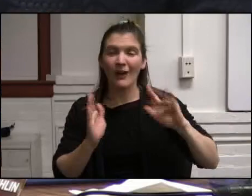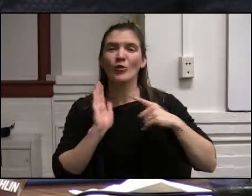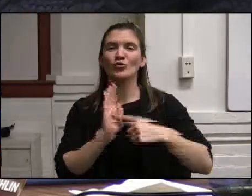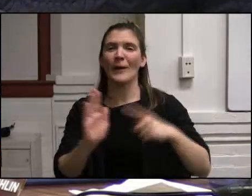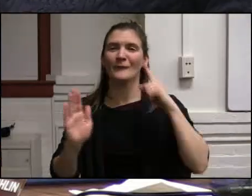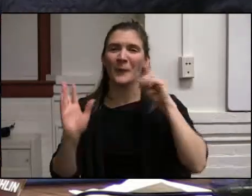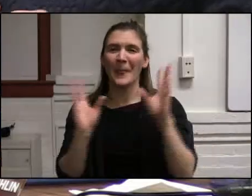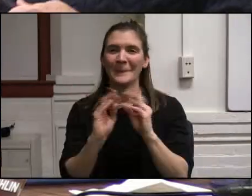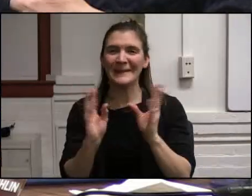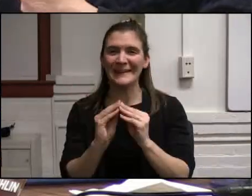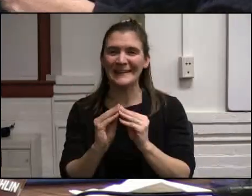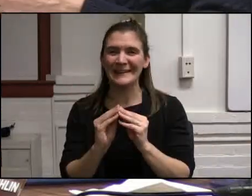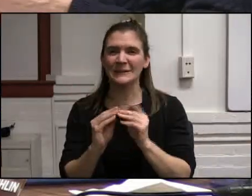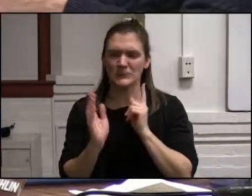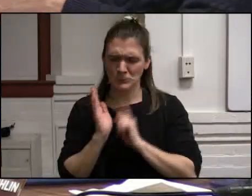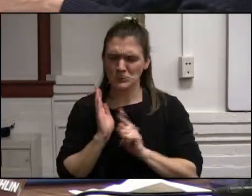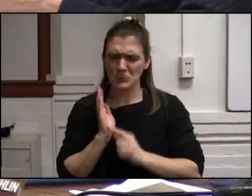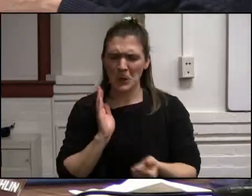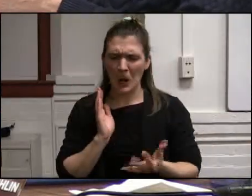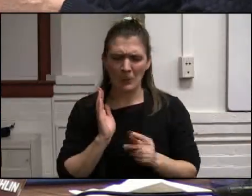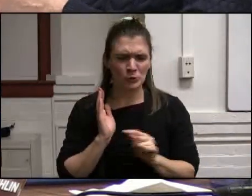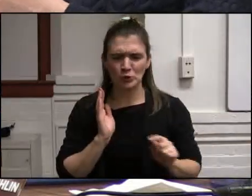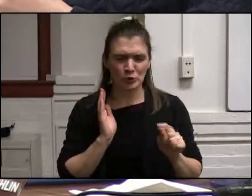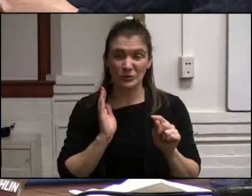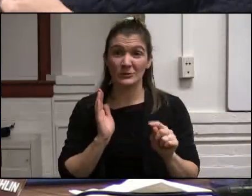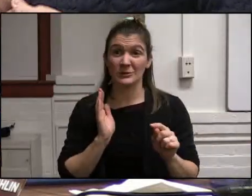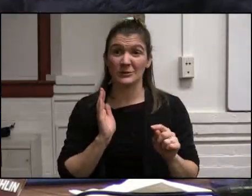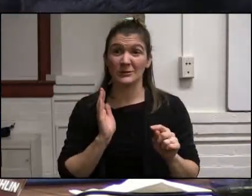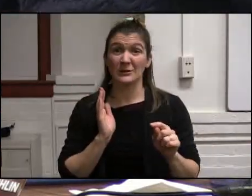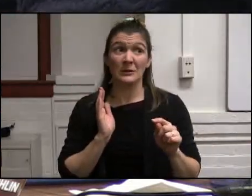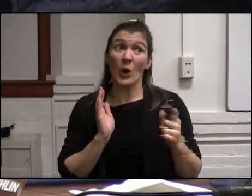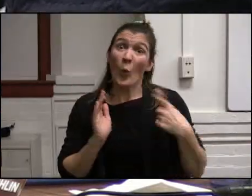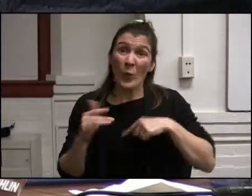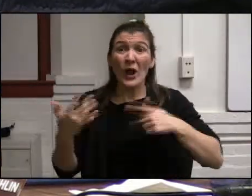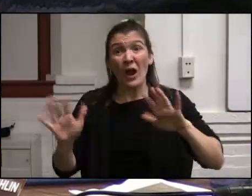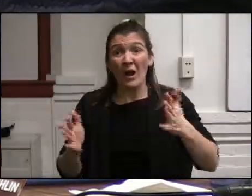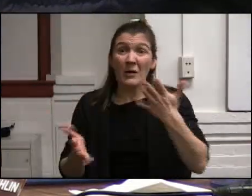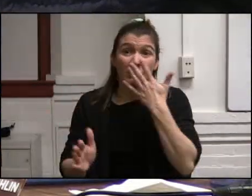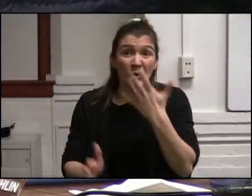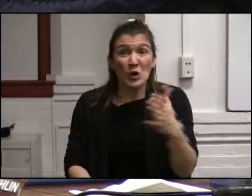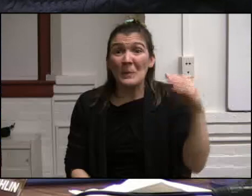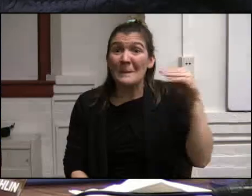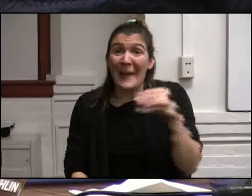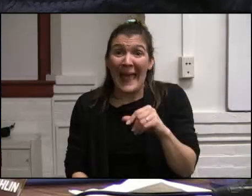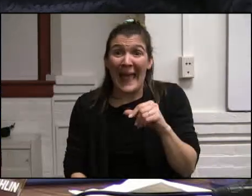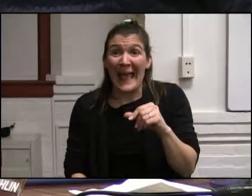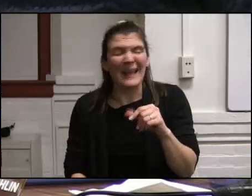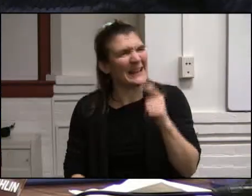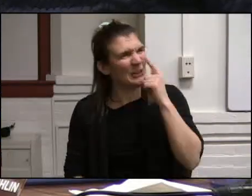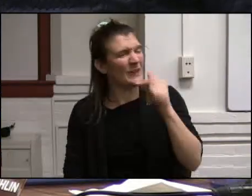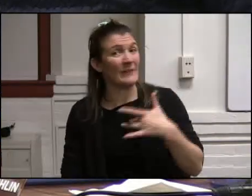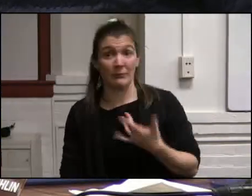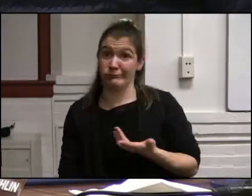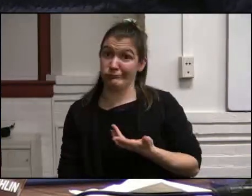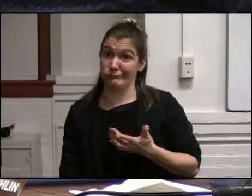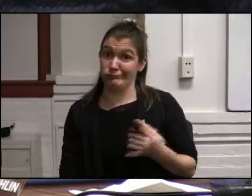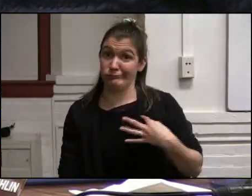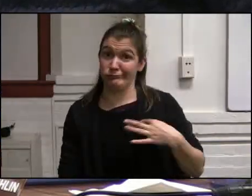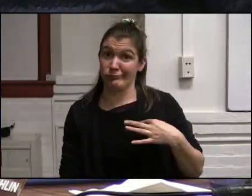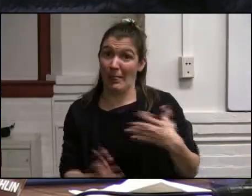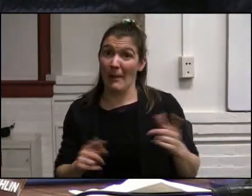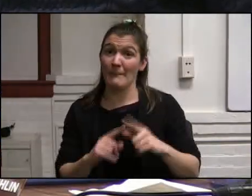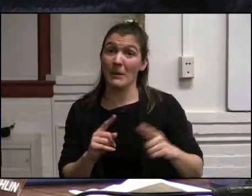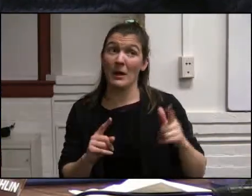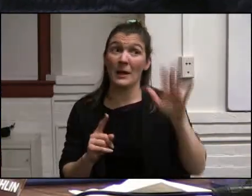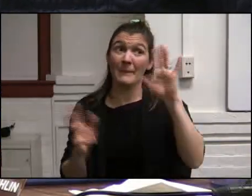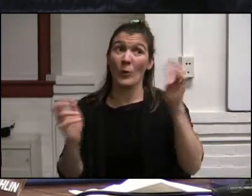rep, we are like well paid, funnily enough, for select boards